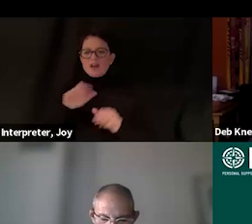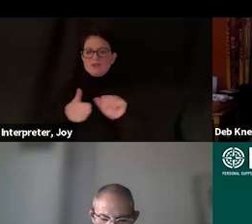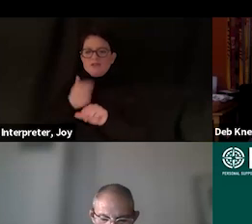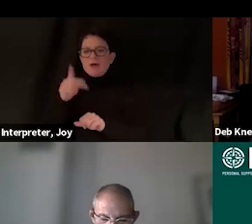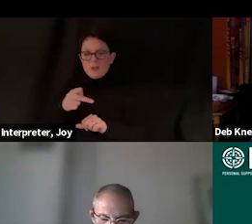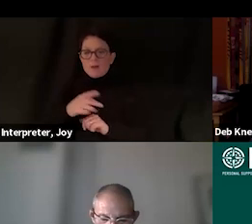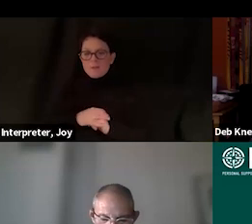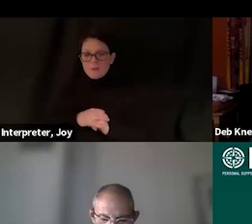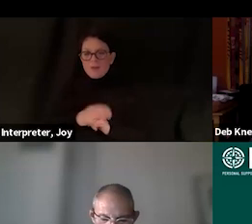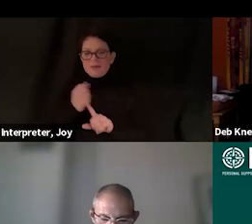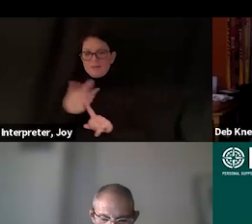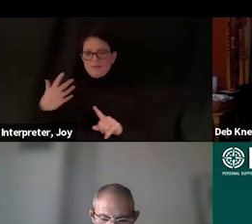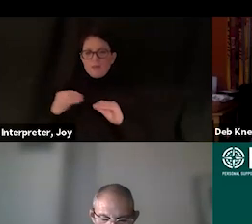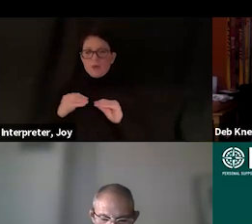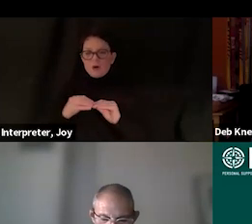up